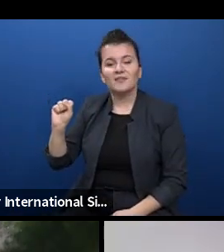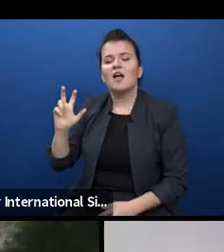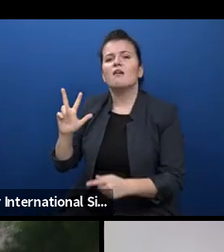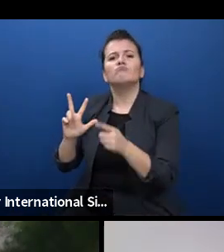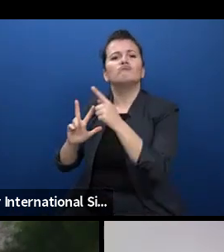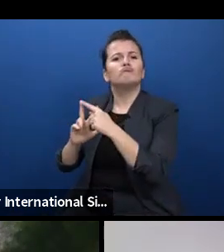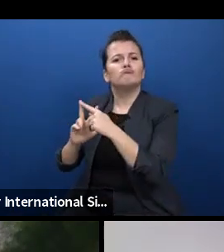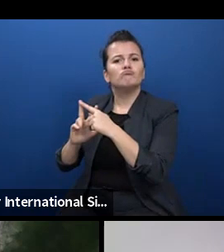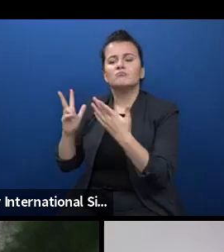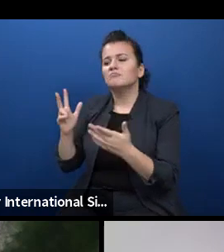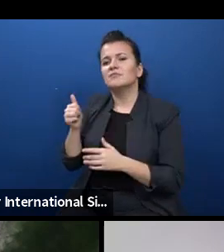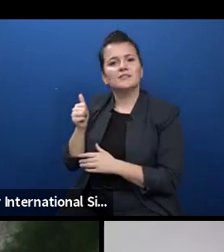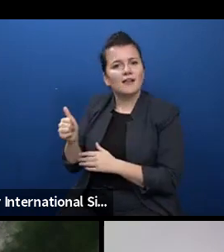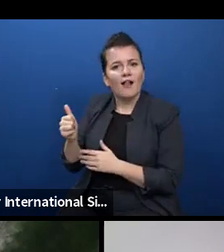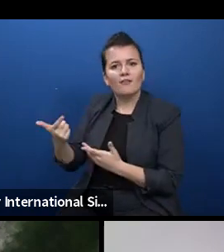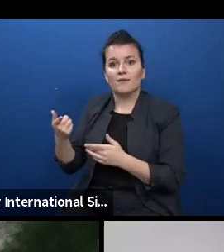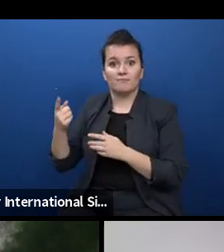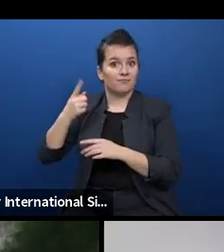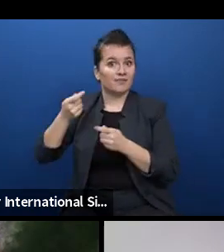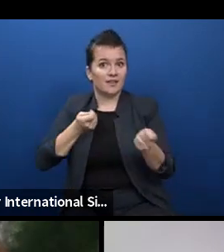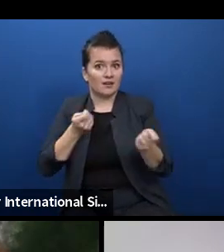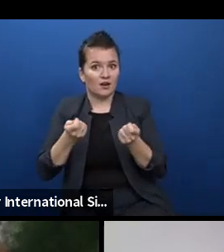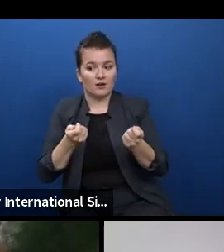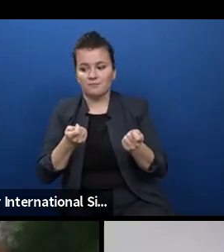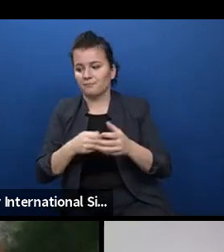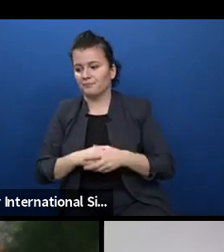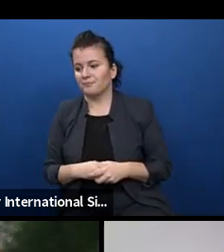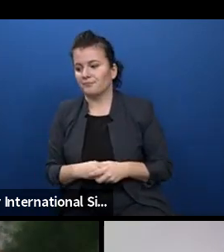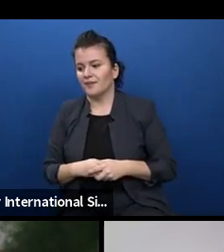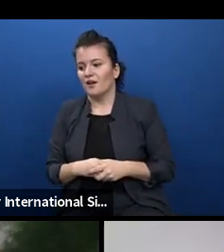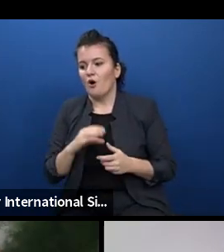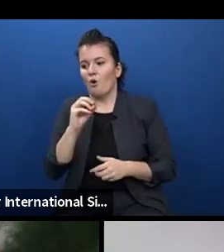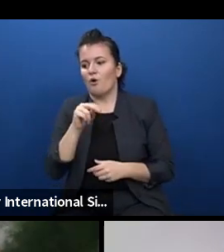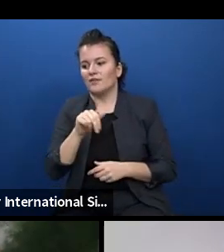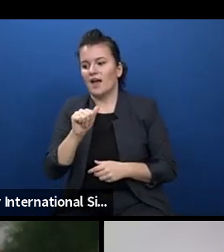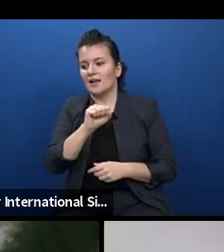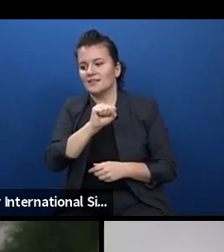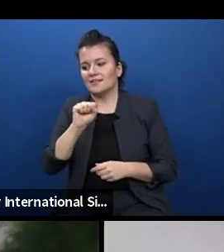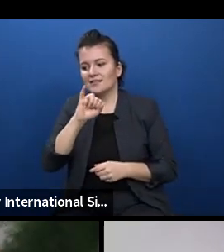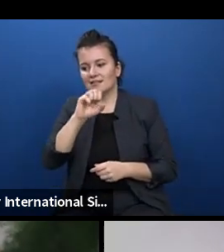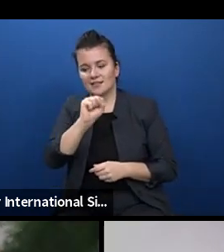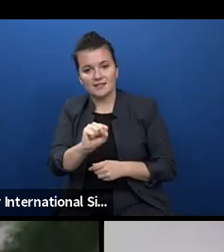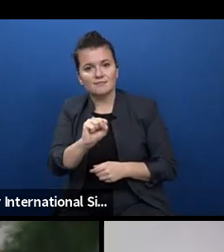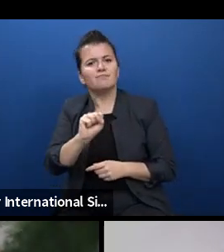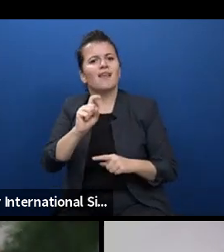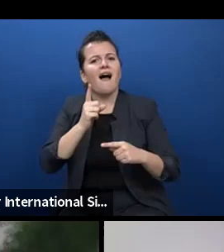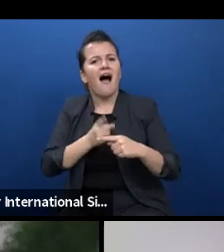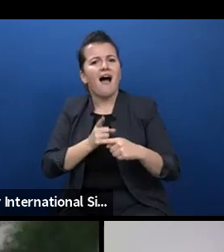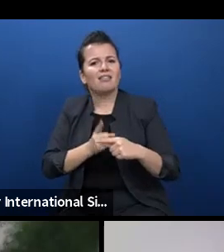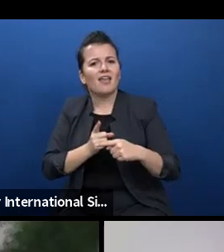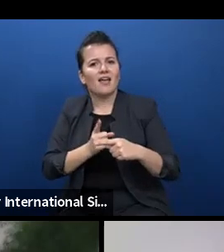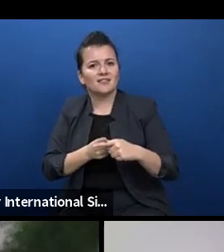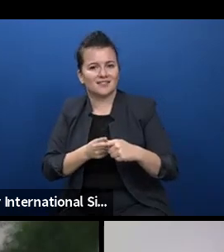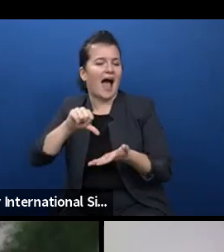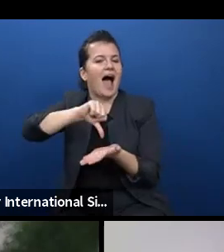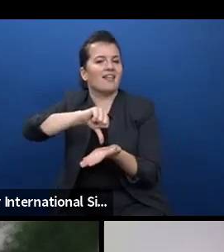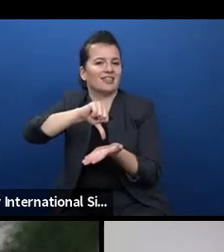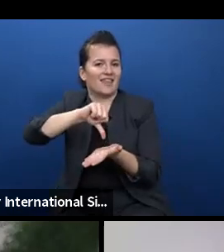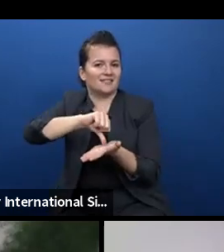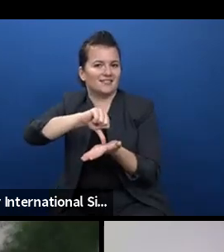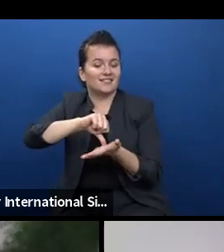of the Onassis Cultural Center in Athens. On your website, I found a very